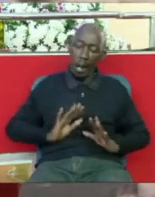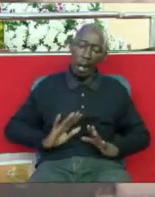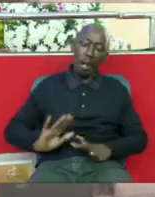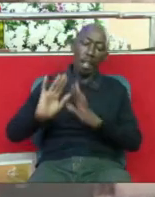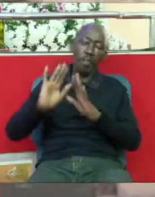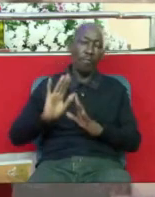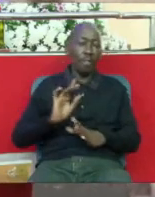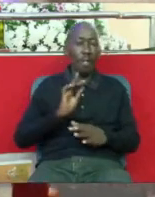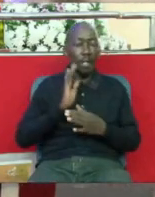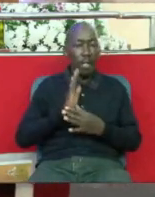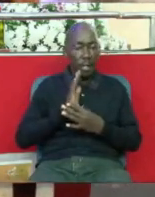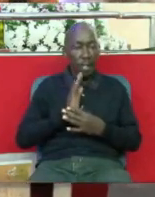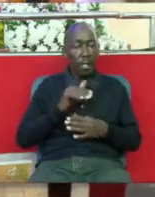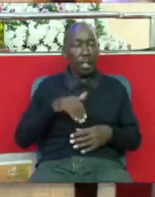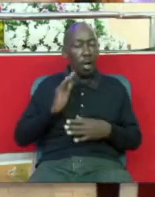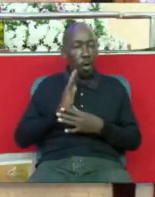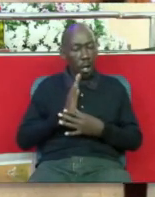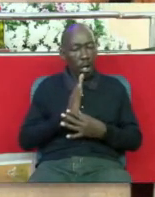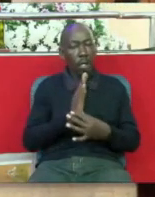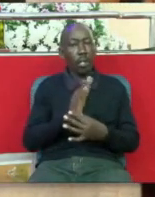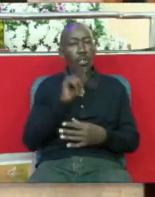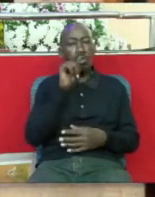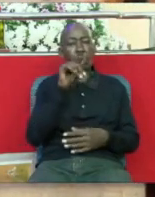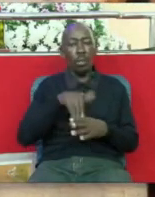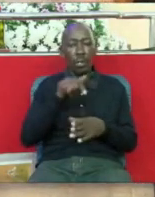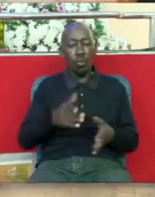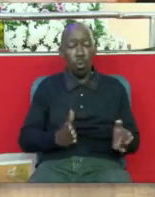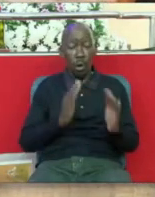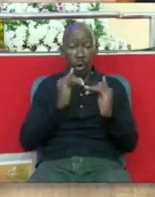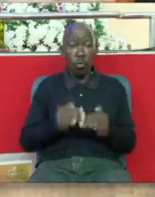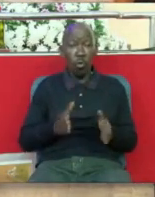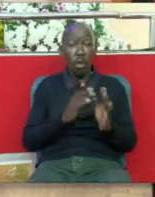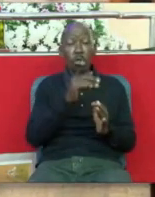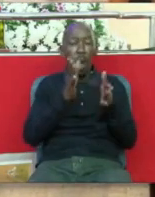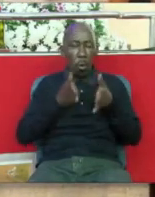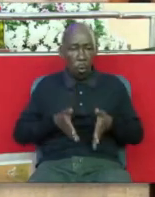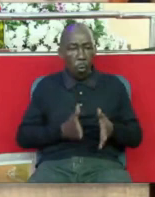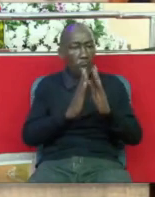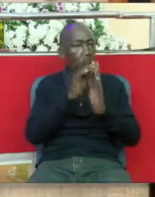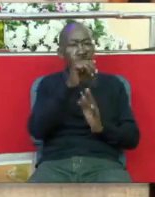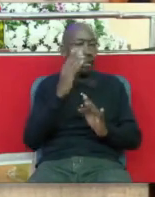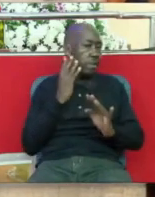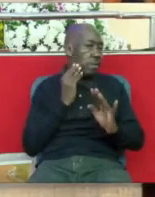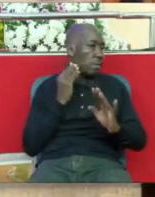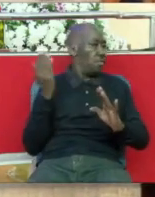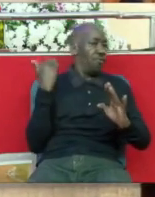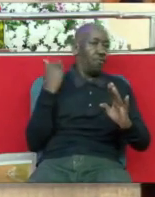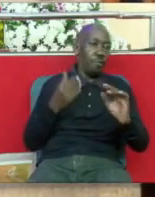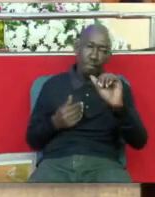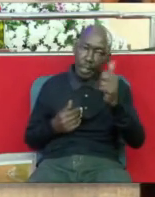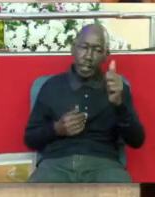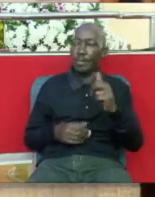Bwana anakuongoza. In this new way. Katika njia hii mpya. A way you've not been before. Njia ambayo haujapitia